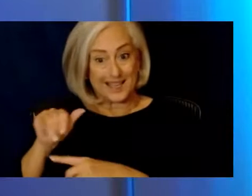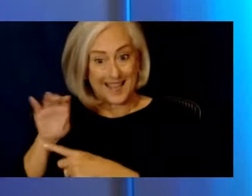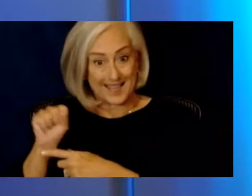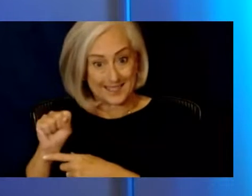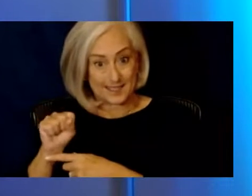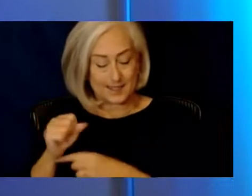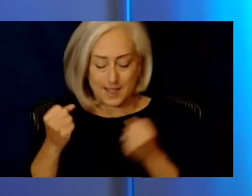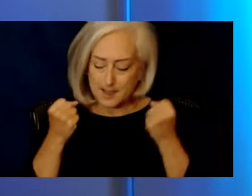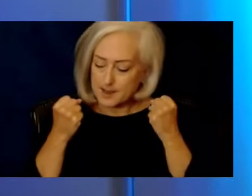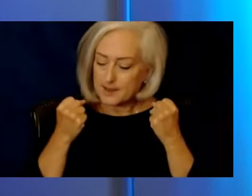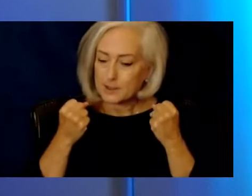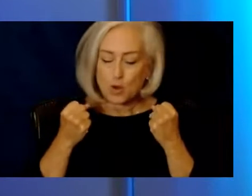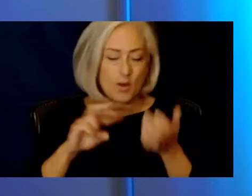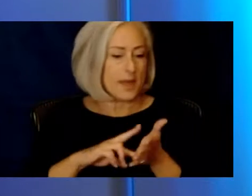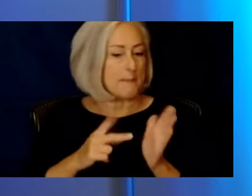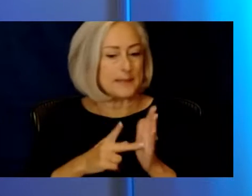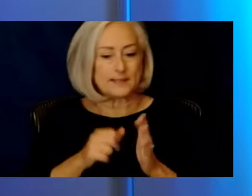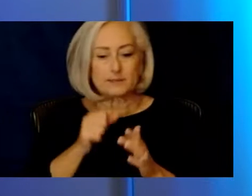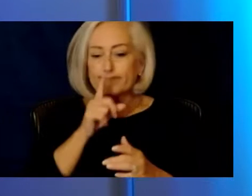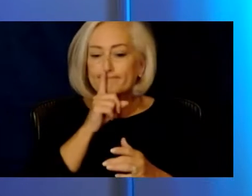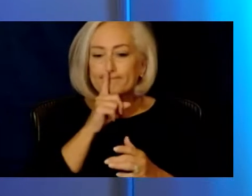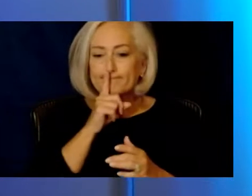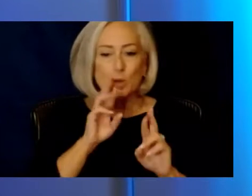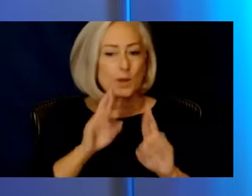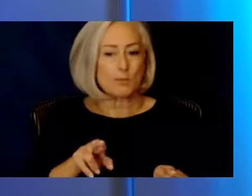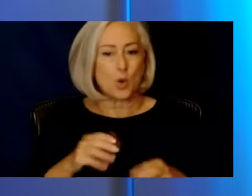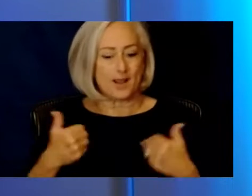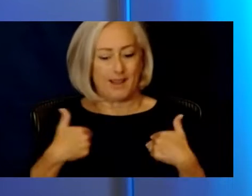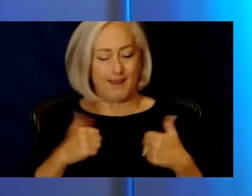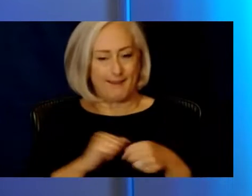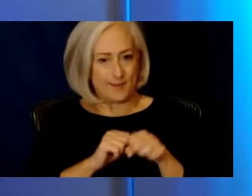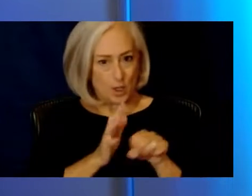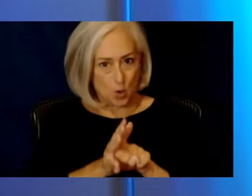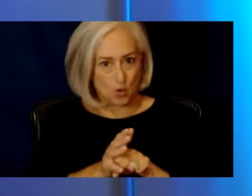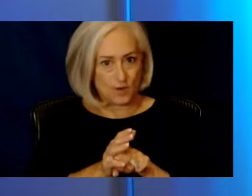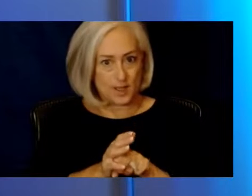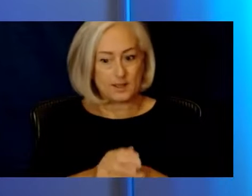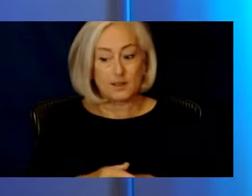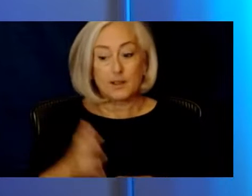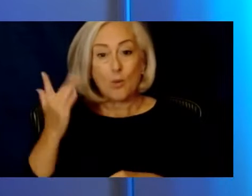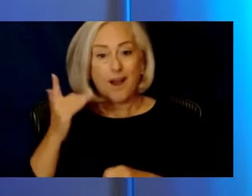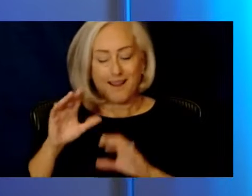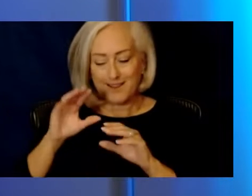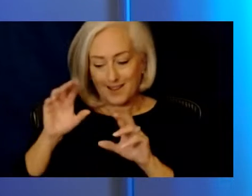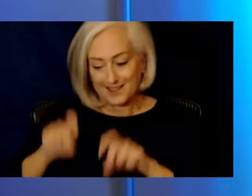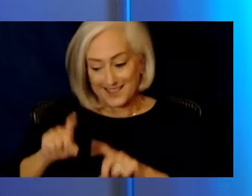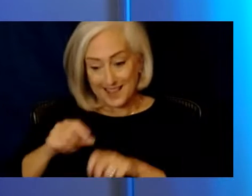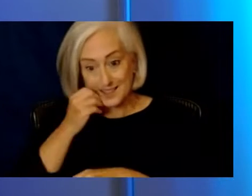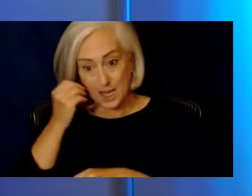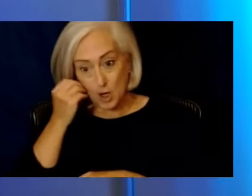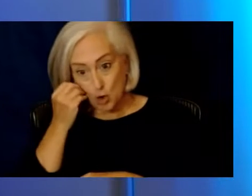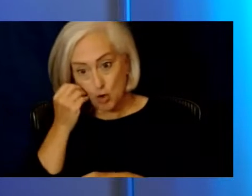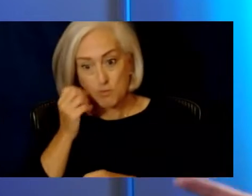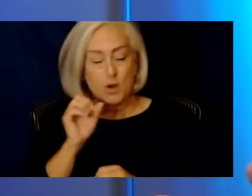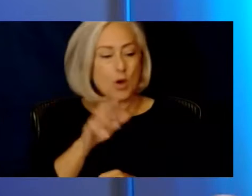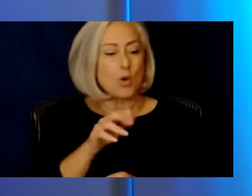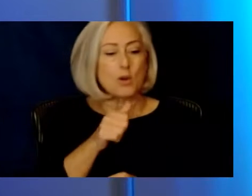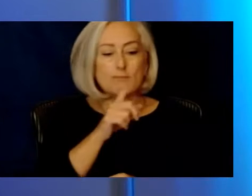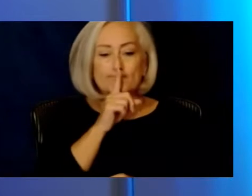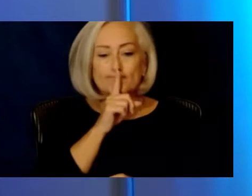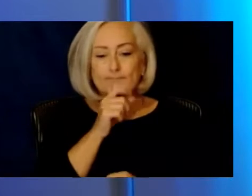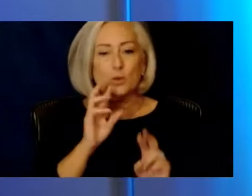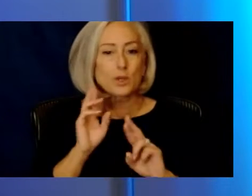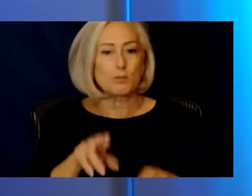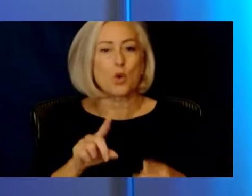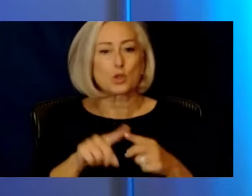home-based test kits, not reporting them to the state. So the wastewater gives us more of a picture of what's going on in the